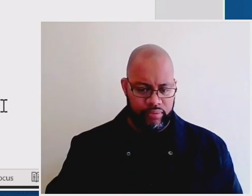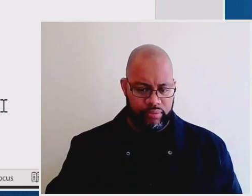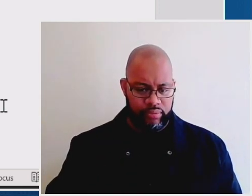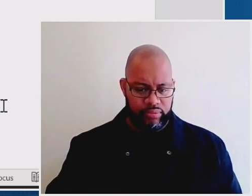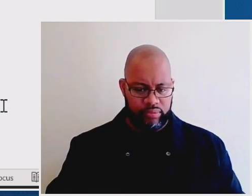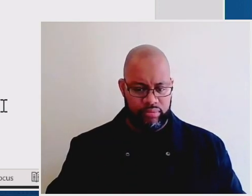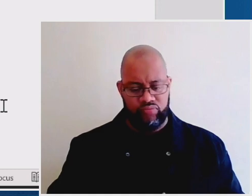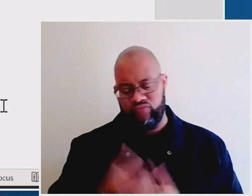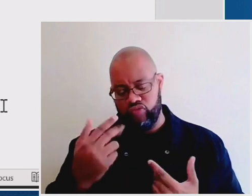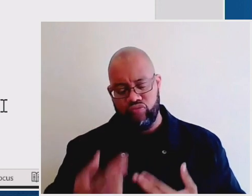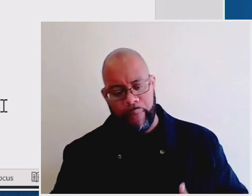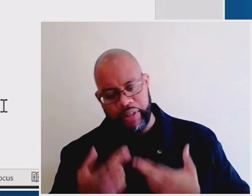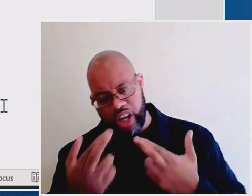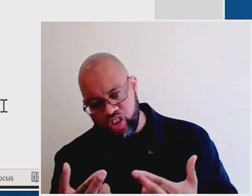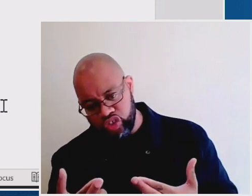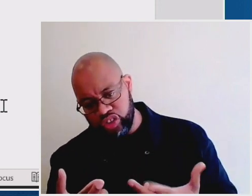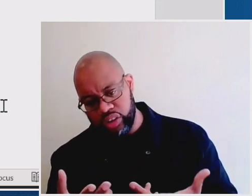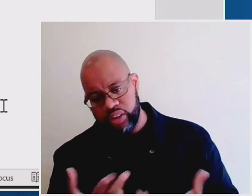recommendation to